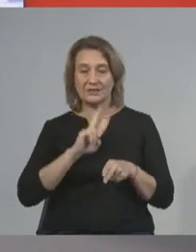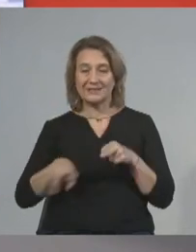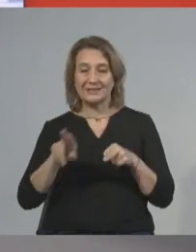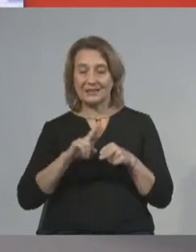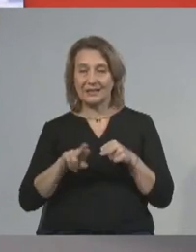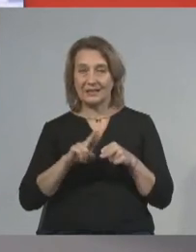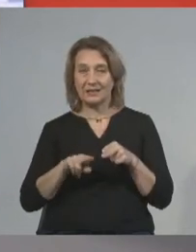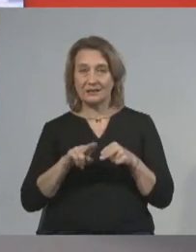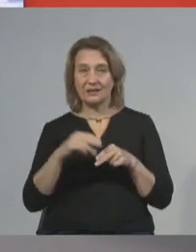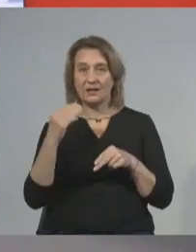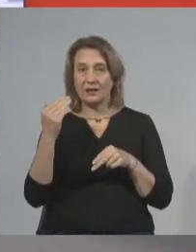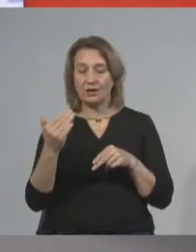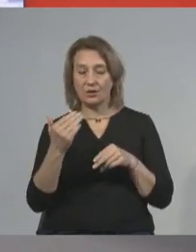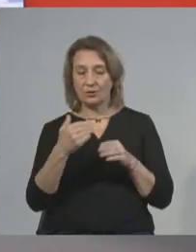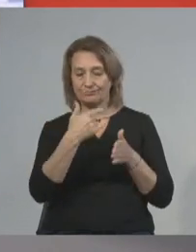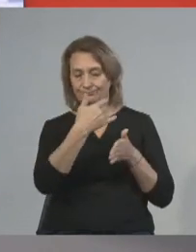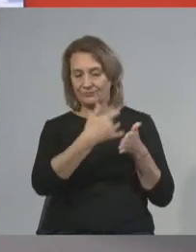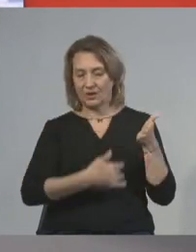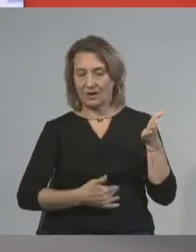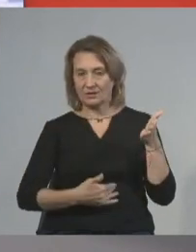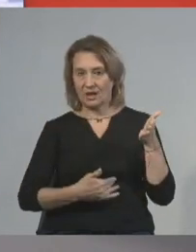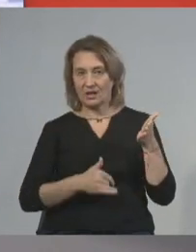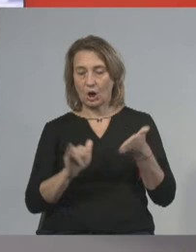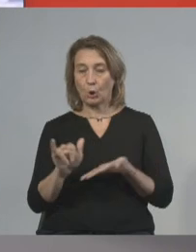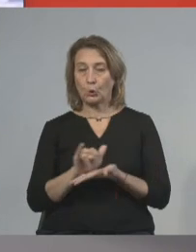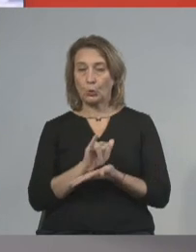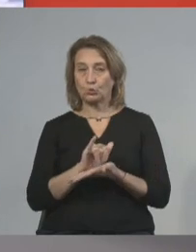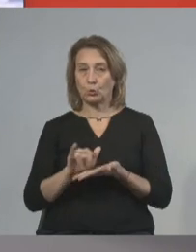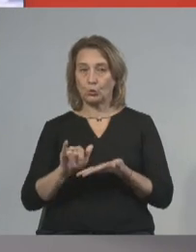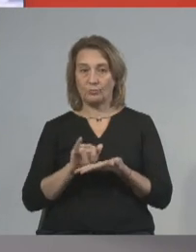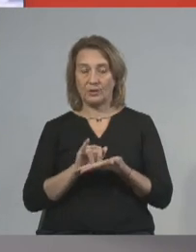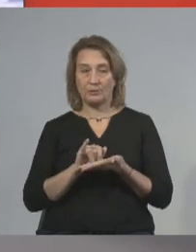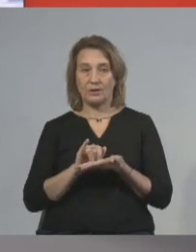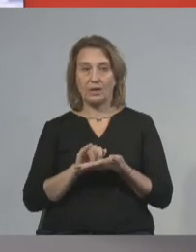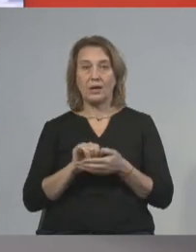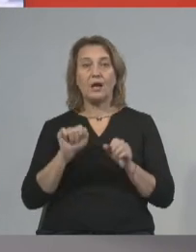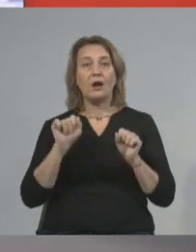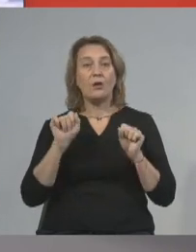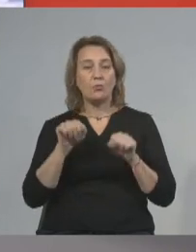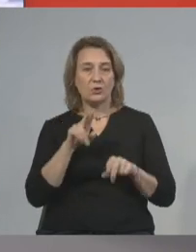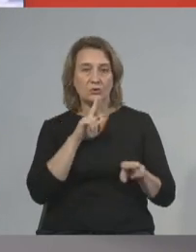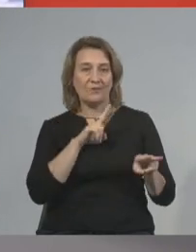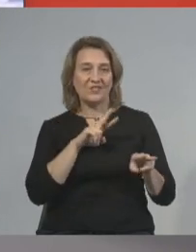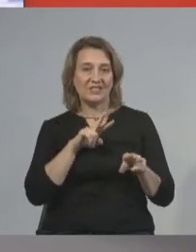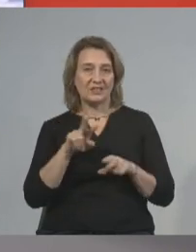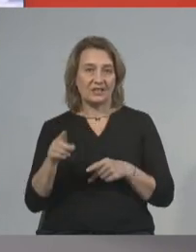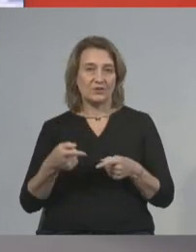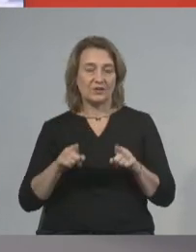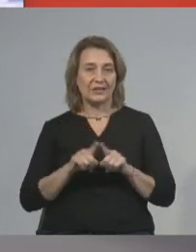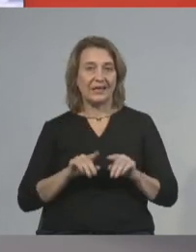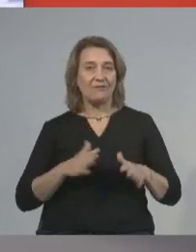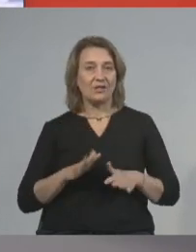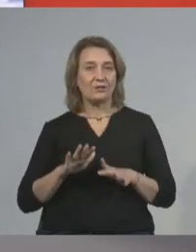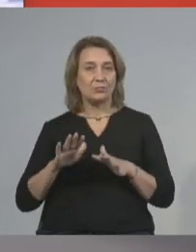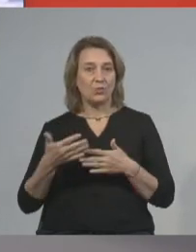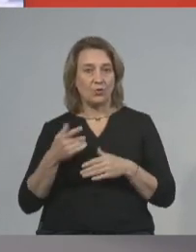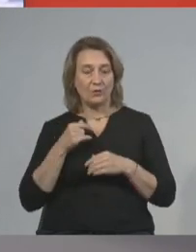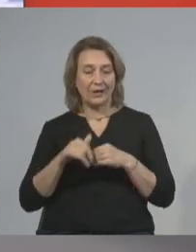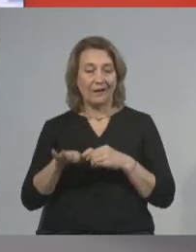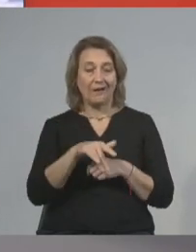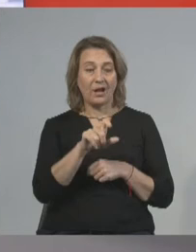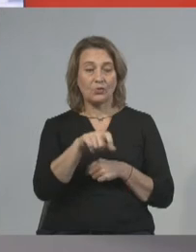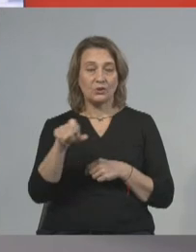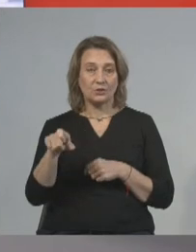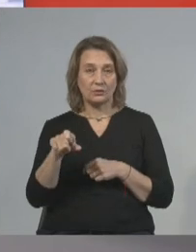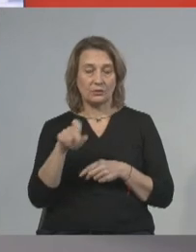ukrainian politicians oh no their cooperation with imf uh her twitter account also lost a lot of